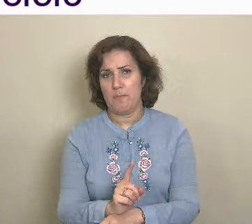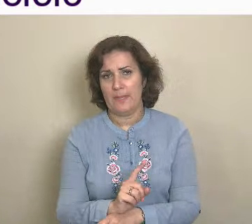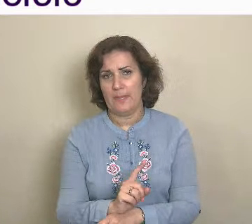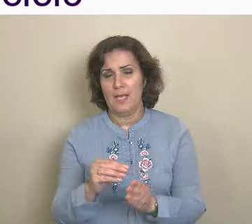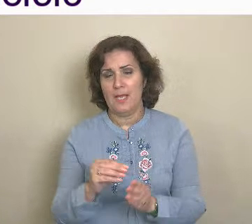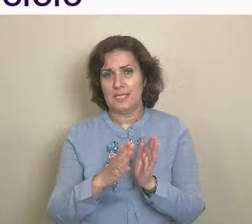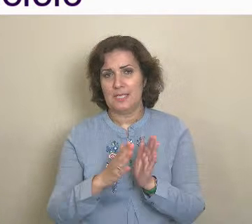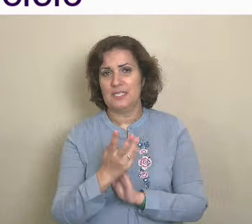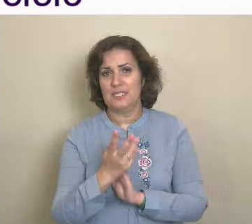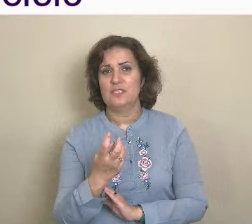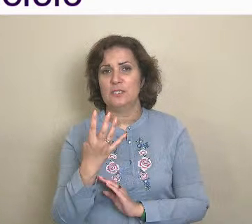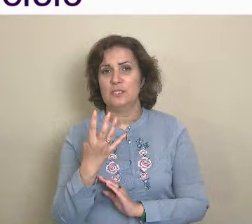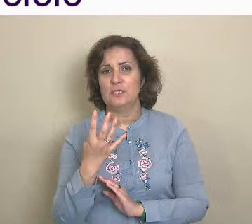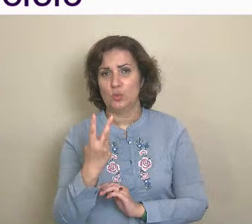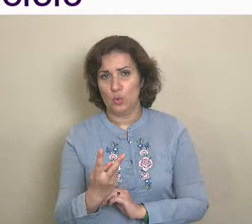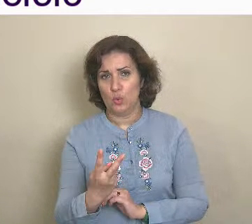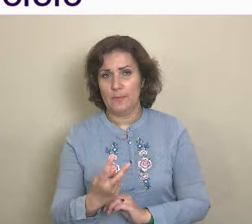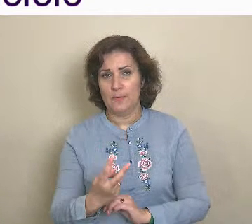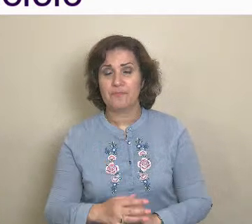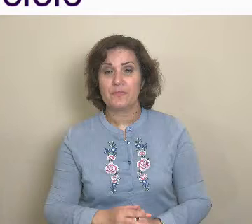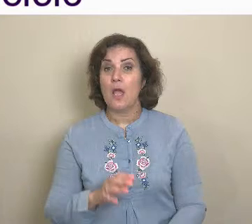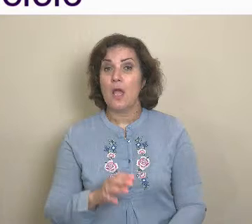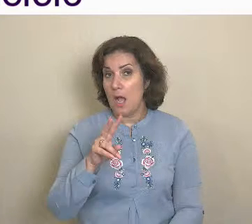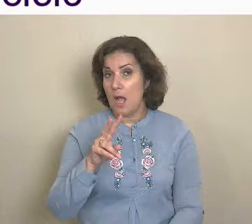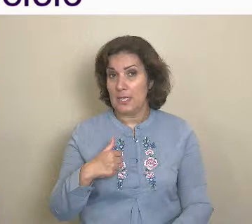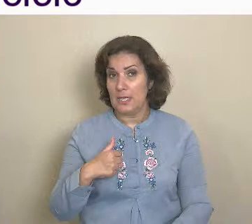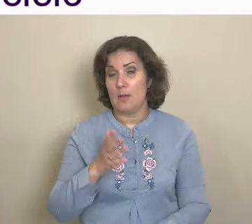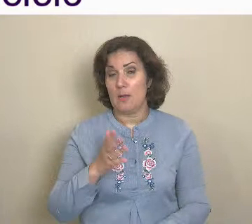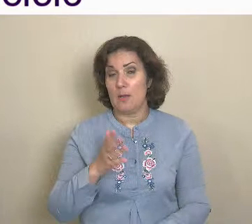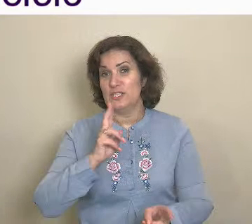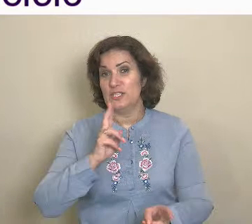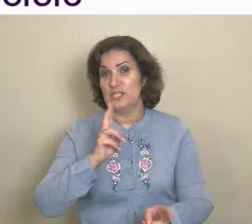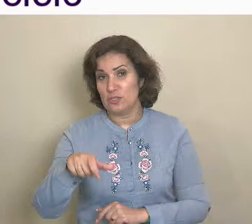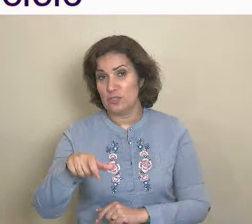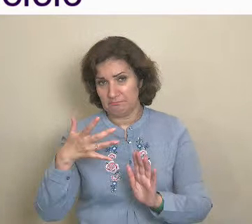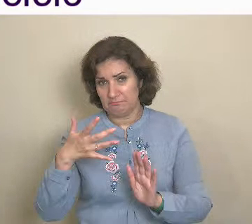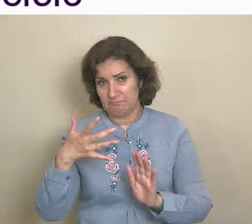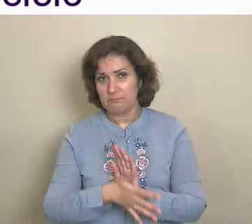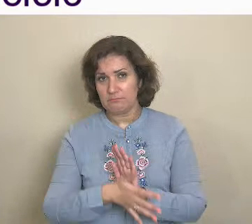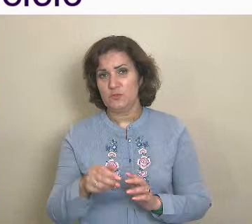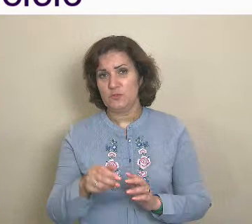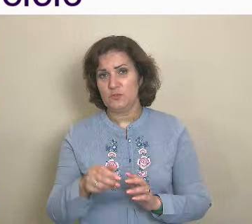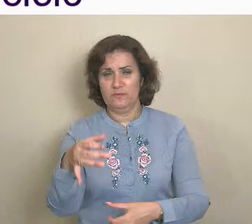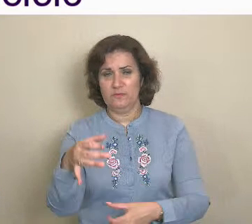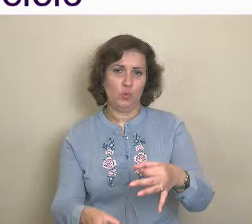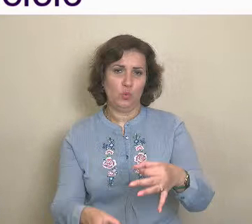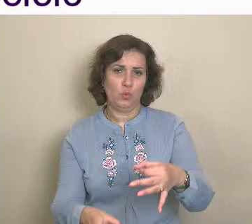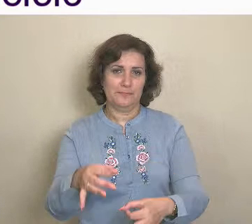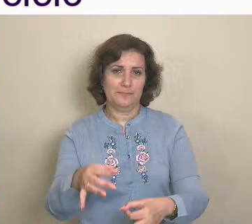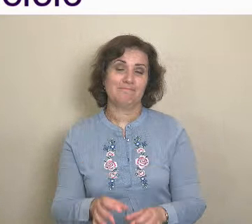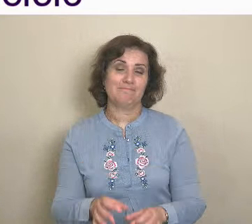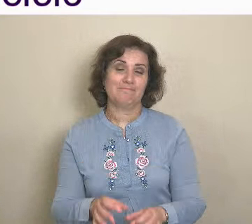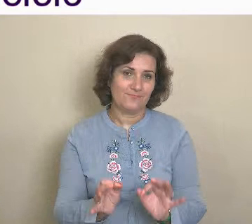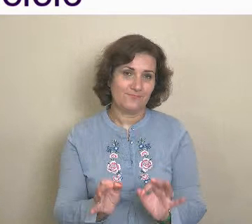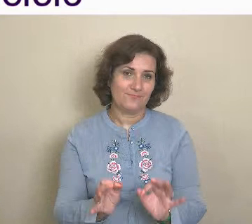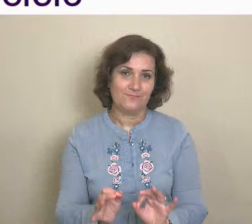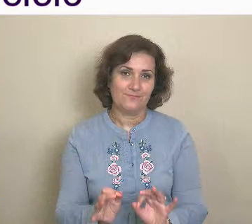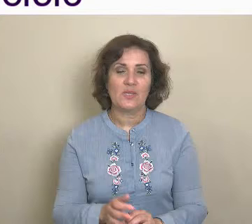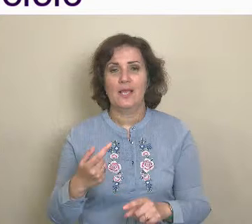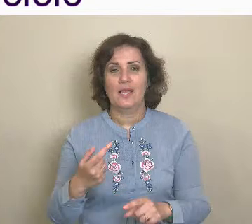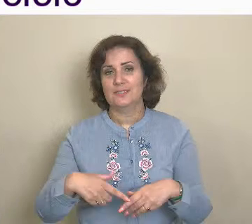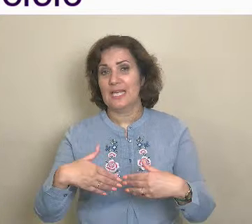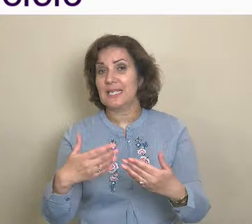clarification of Article 202 of the Elections Code. As a potential complainant, I understand that it's better to go to